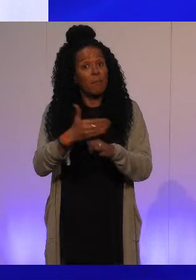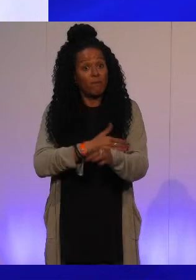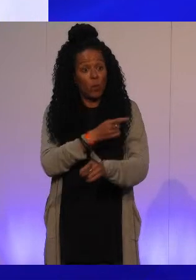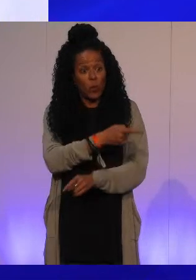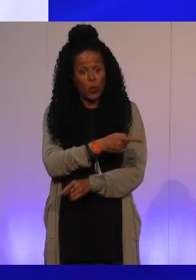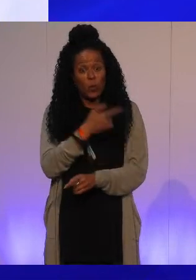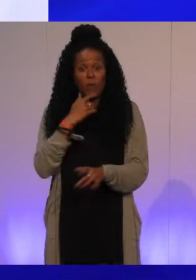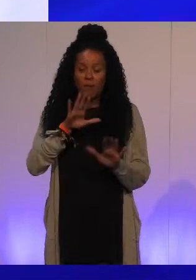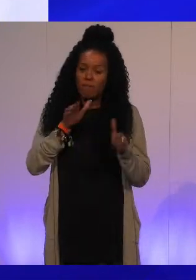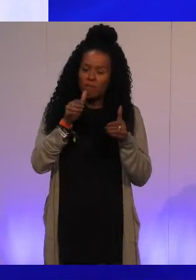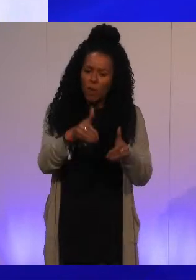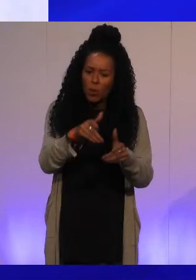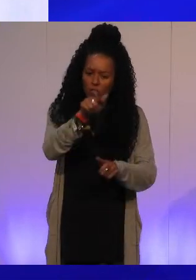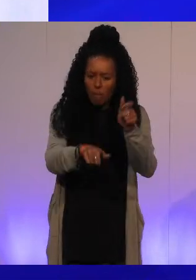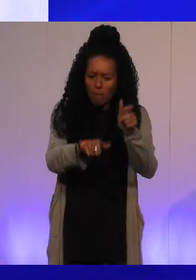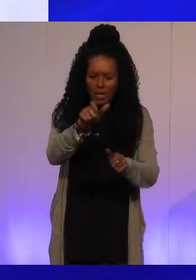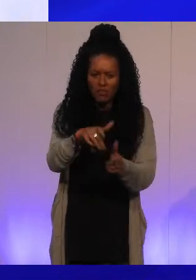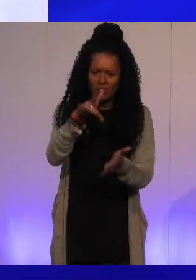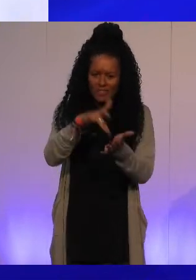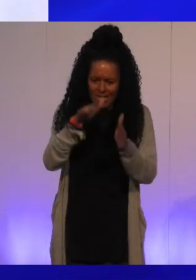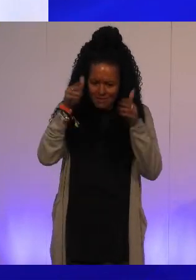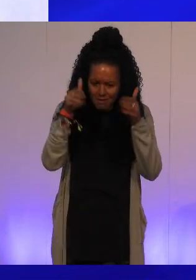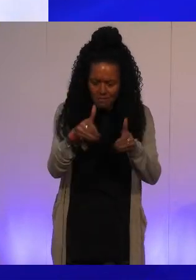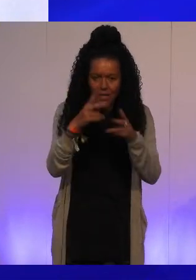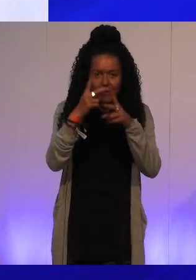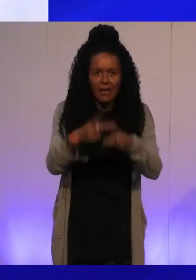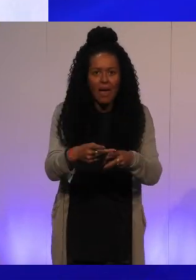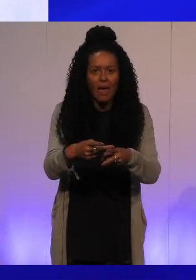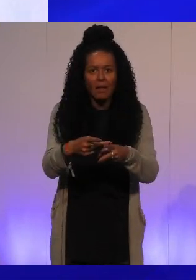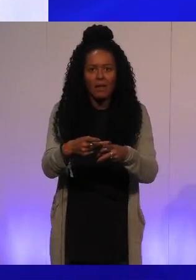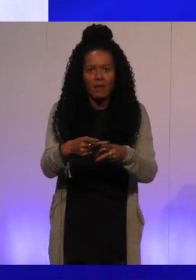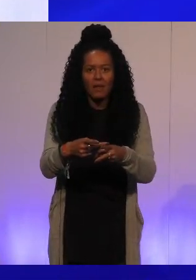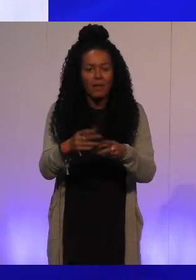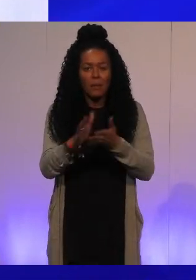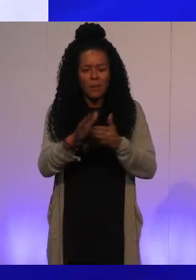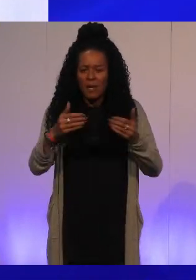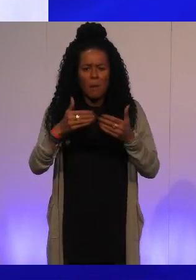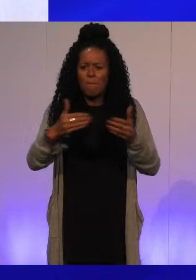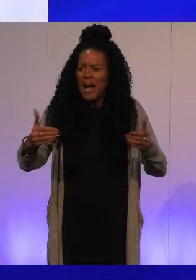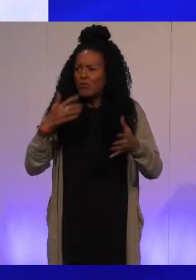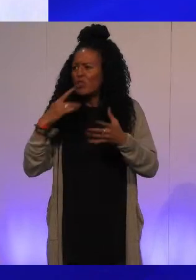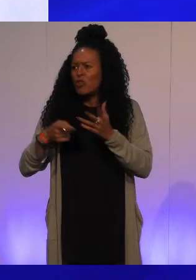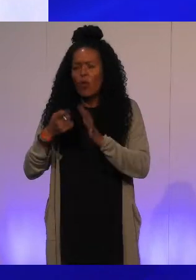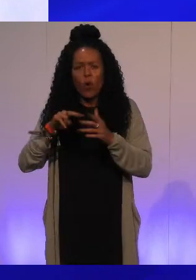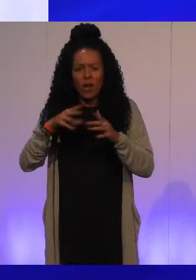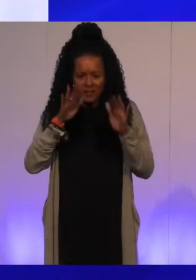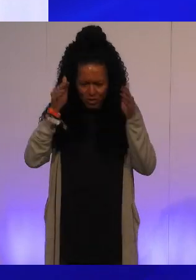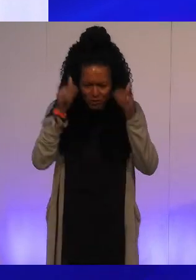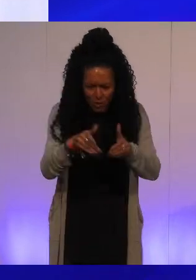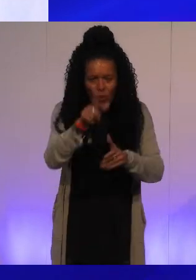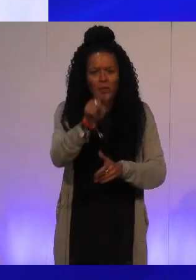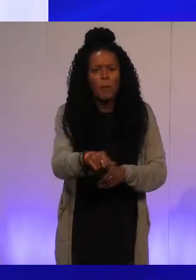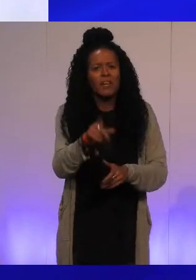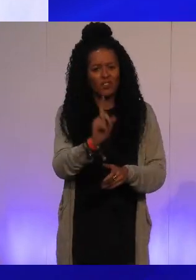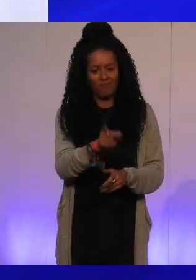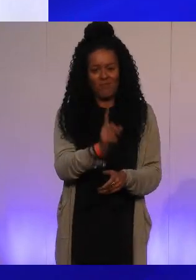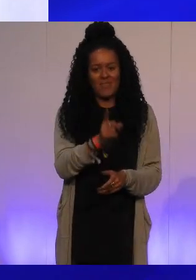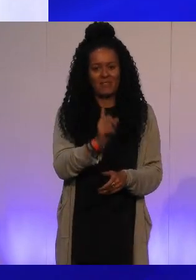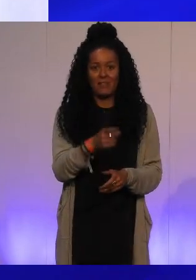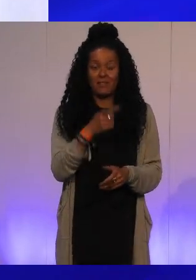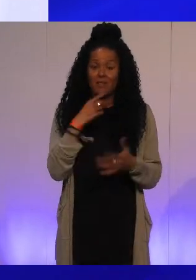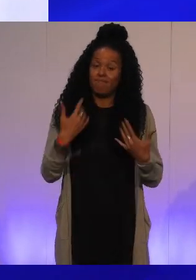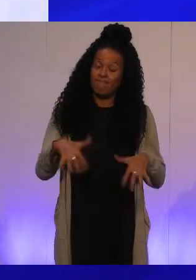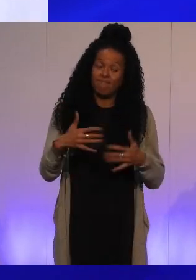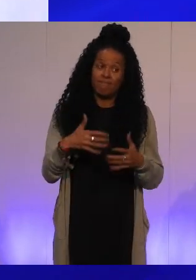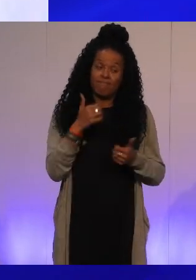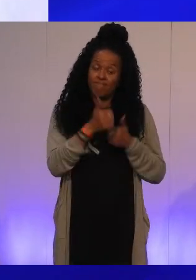that focus on patient-centred care that transcends boundaries has been really does you all great credit.